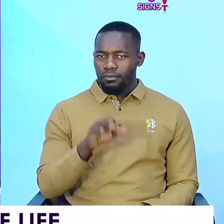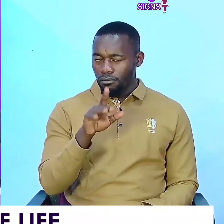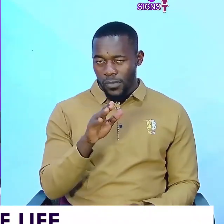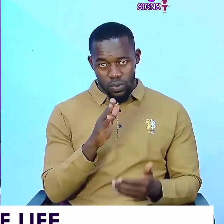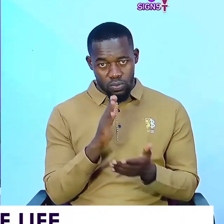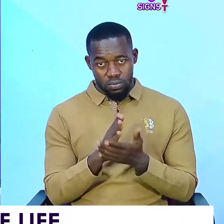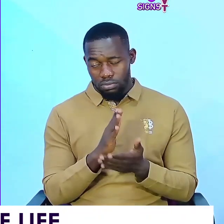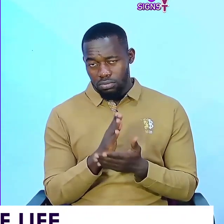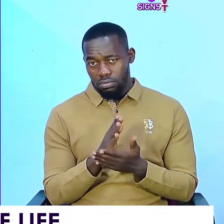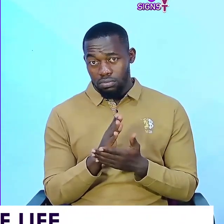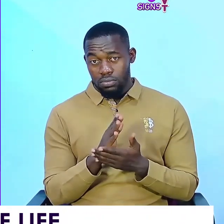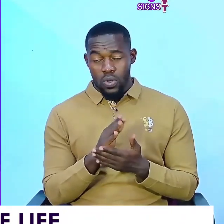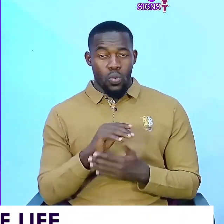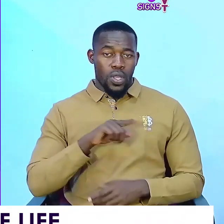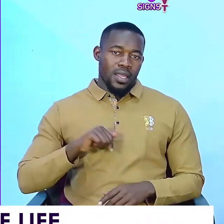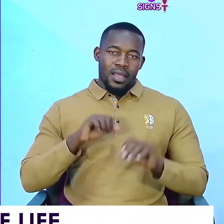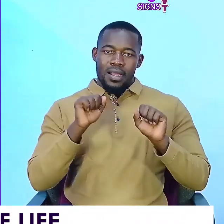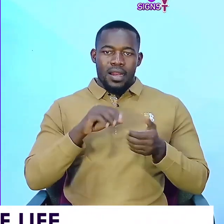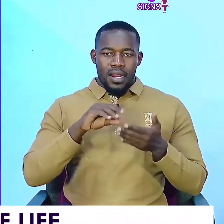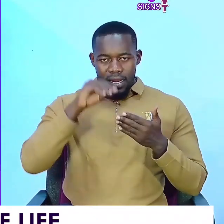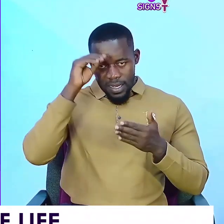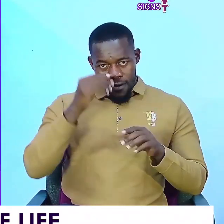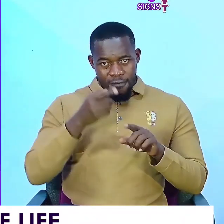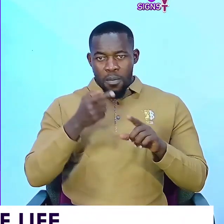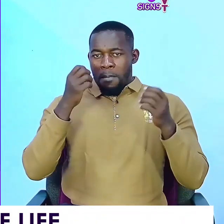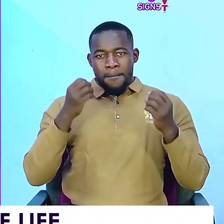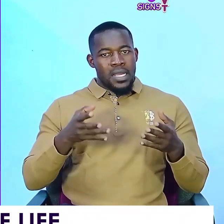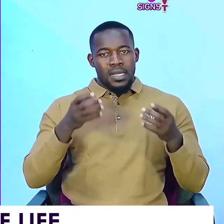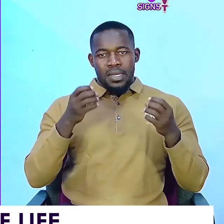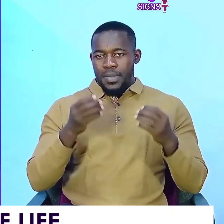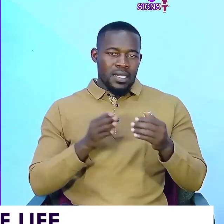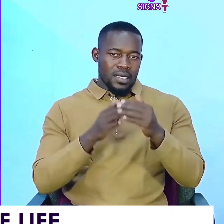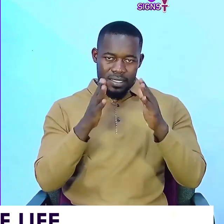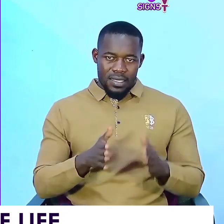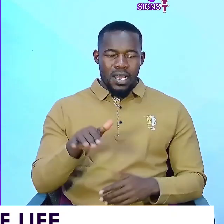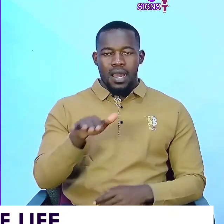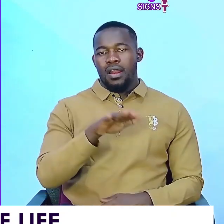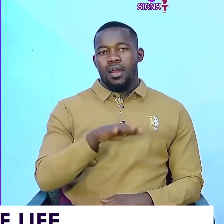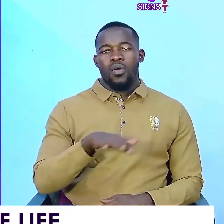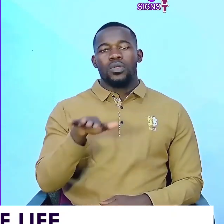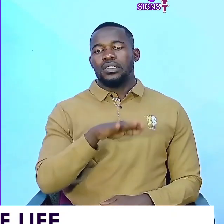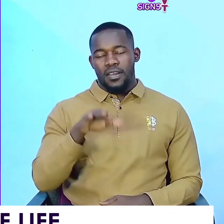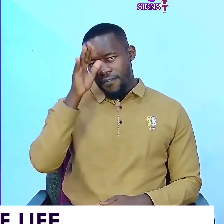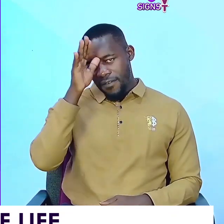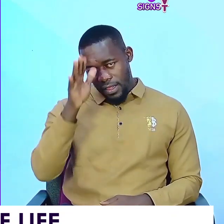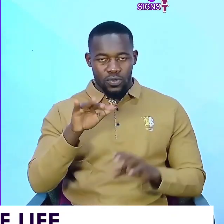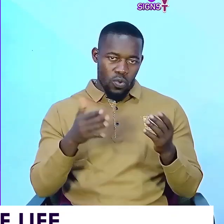sure is that we can learn from many of our leaders around, fathers and mothers.